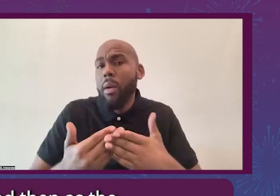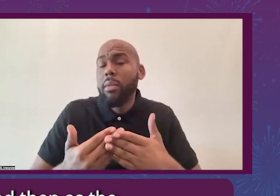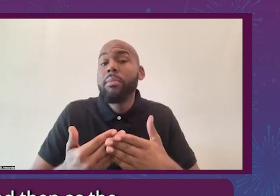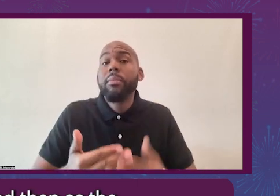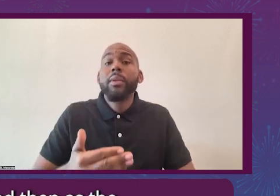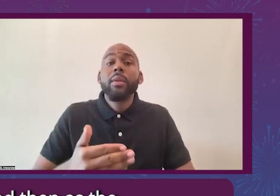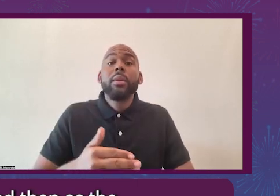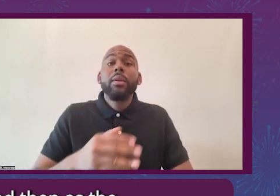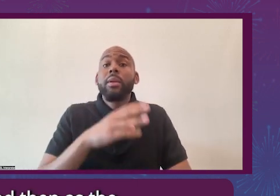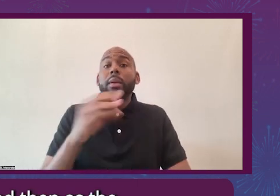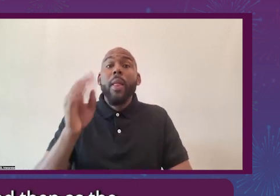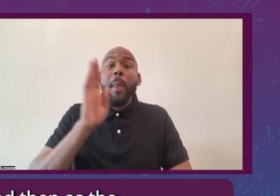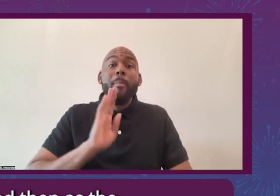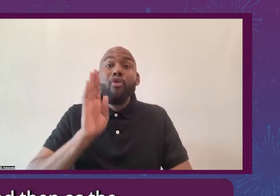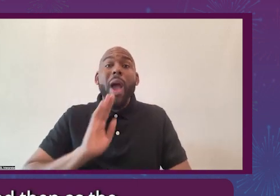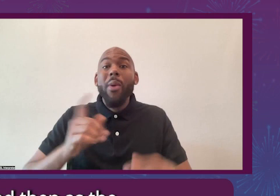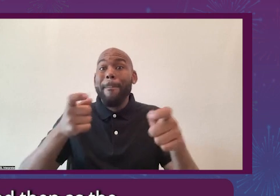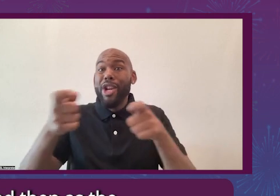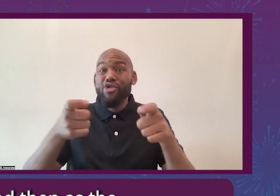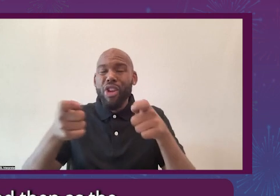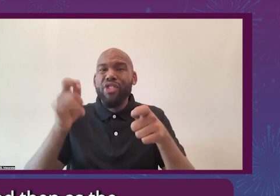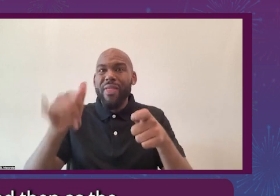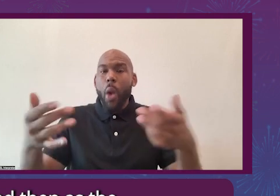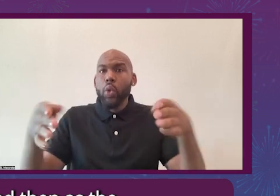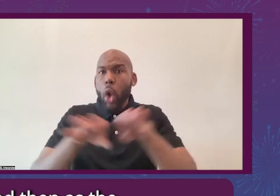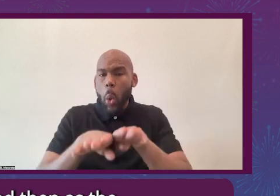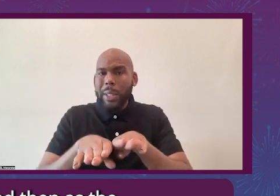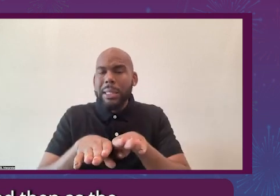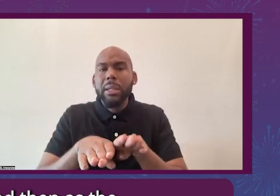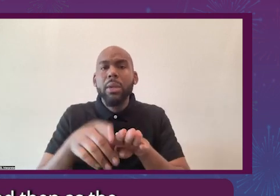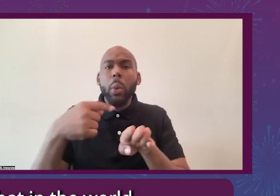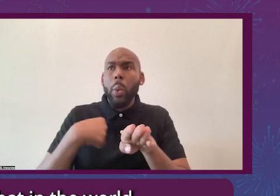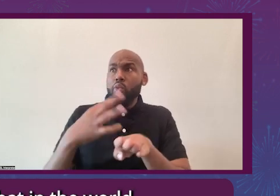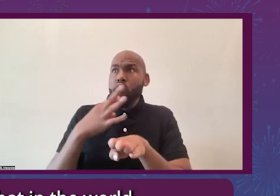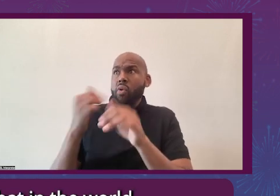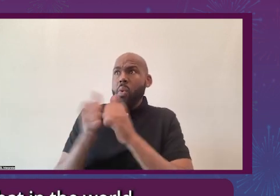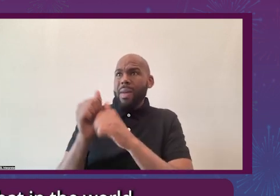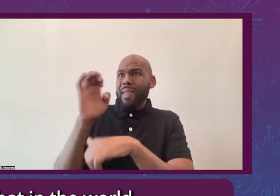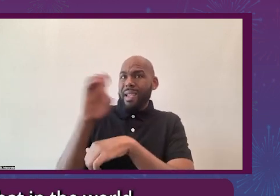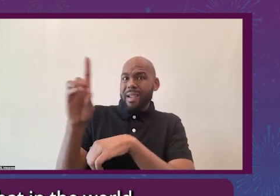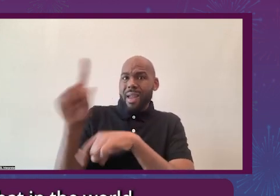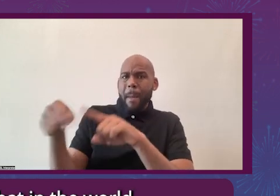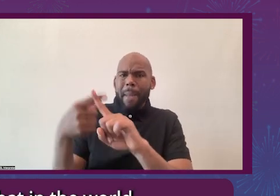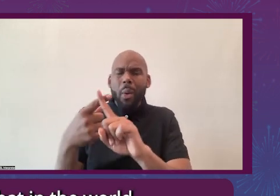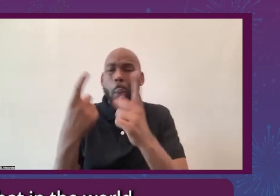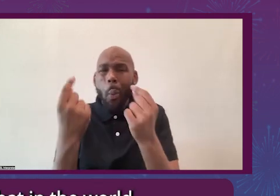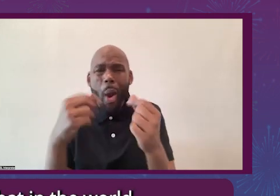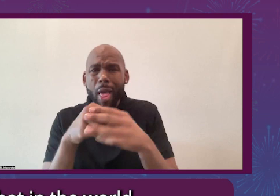got along very, very well. And then as the Jerry Brown administration was closing down, we were talking with